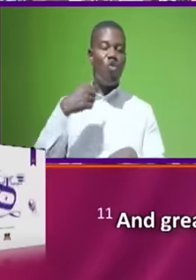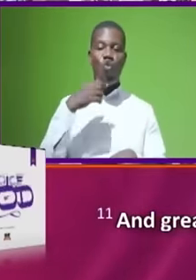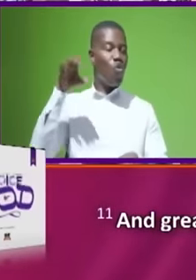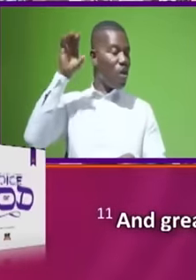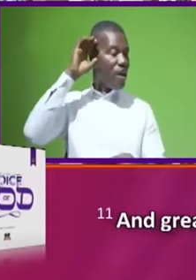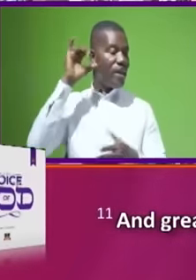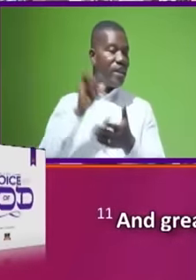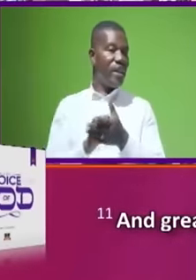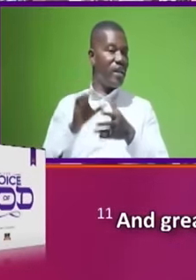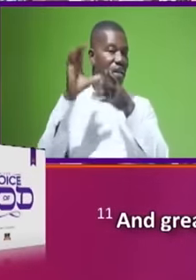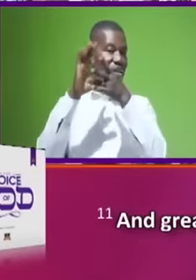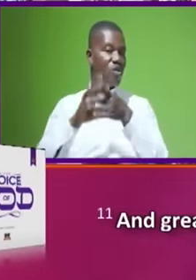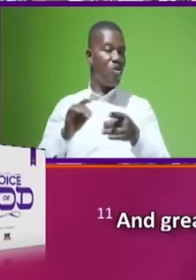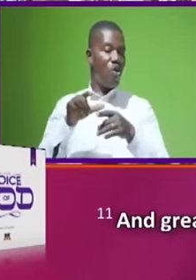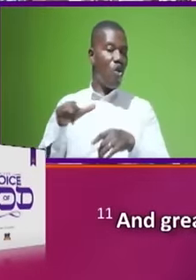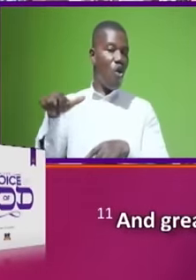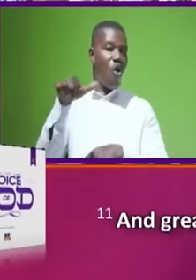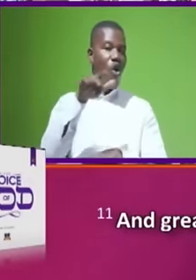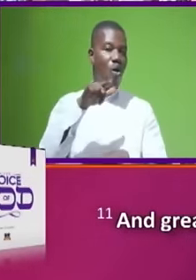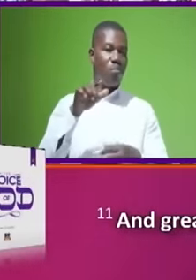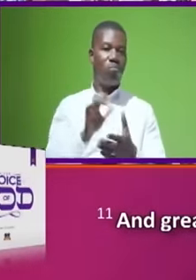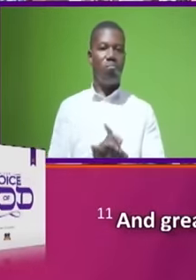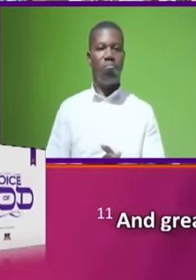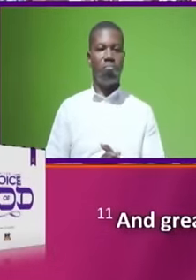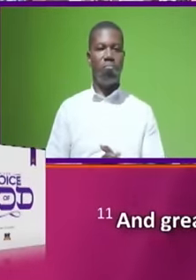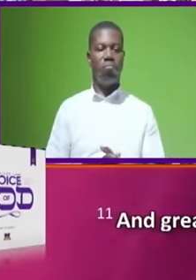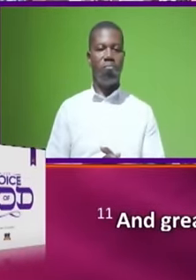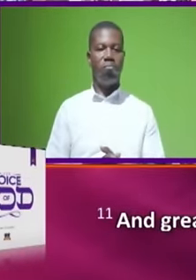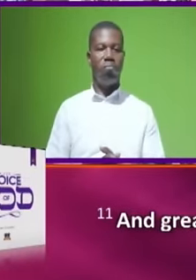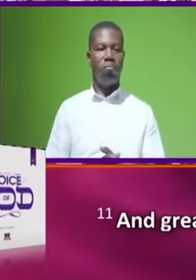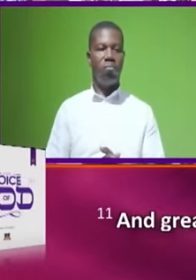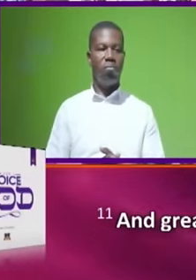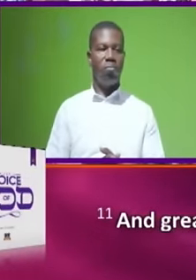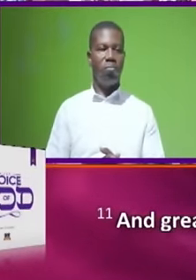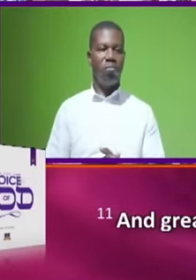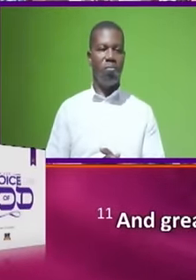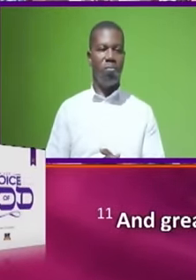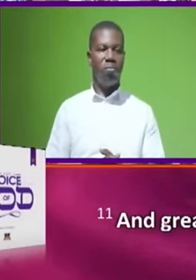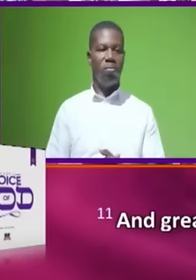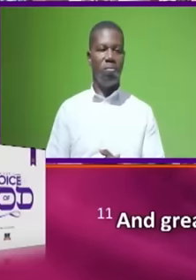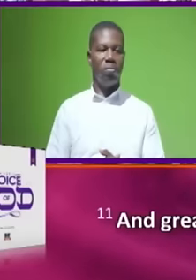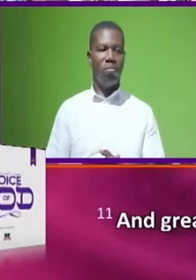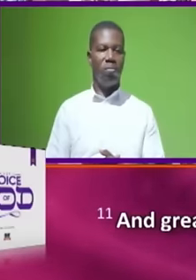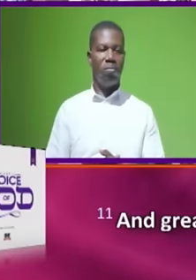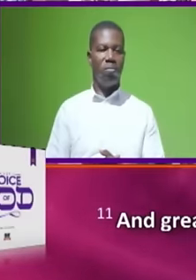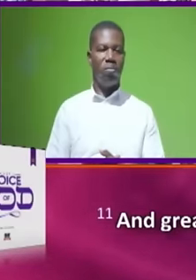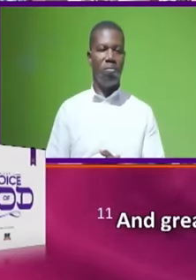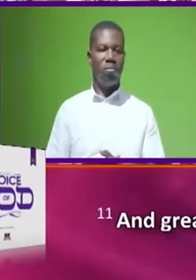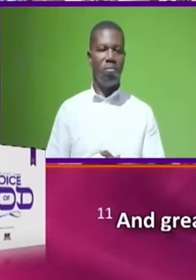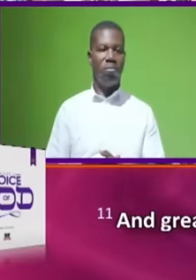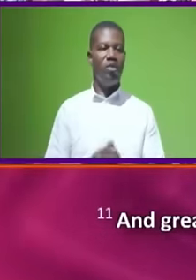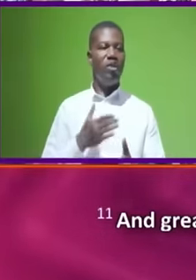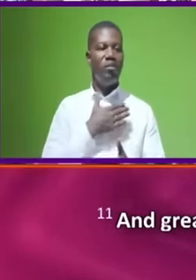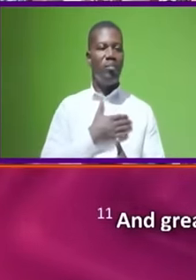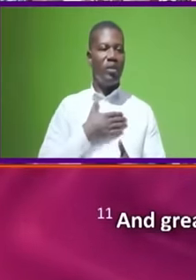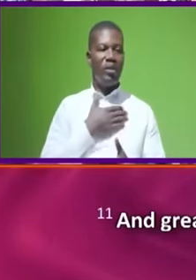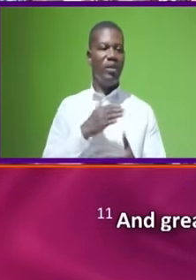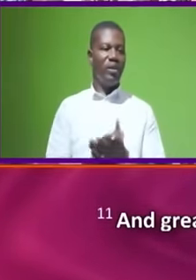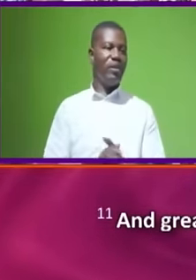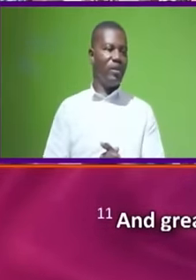ete. Ni nyina. Yes. Temesremo be pamochew.